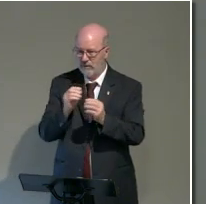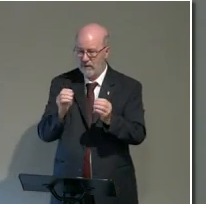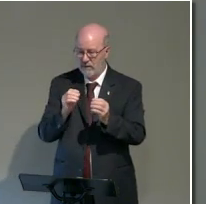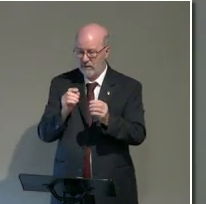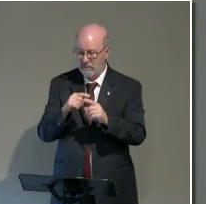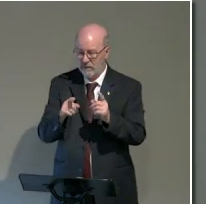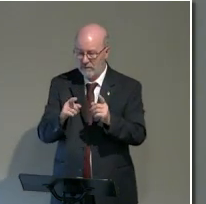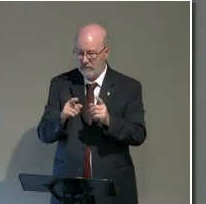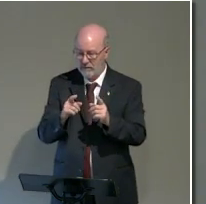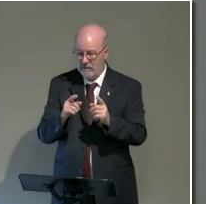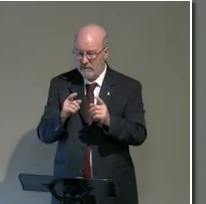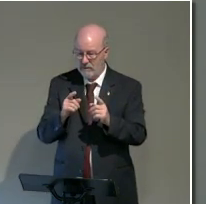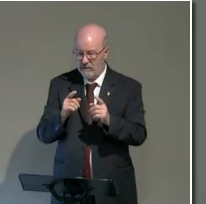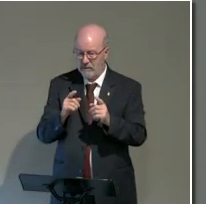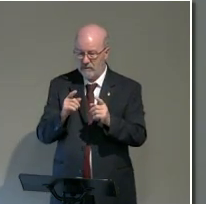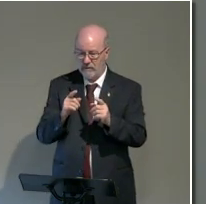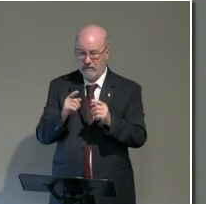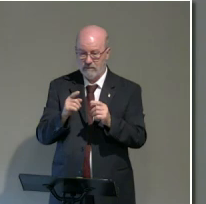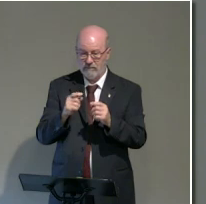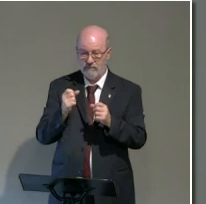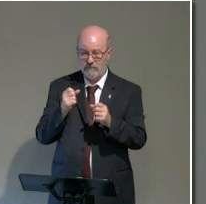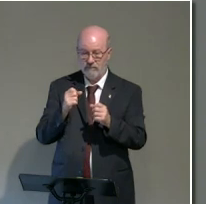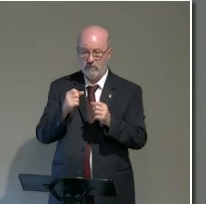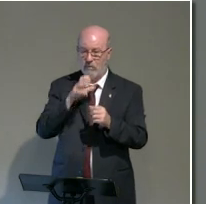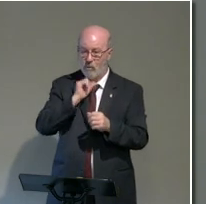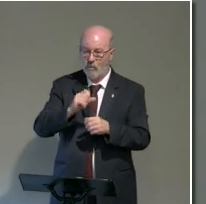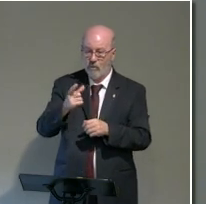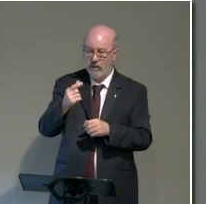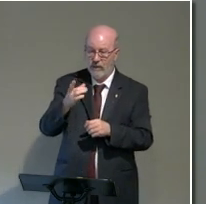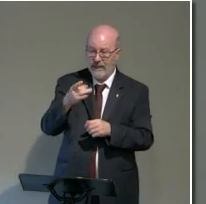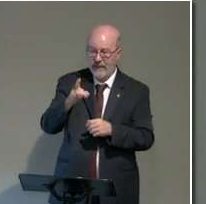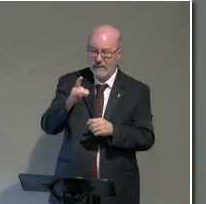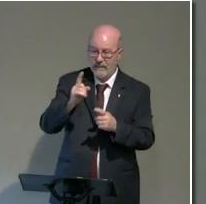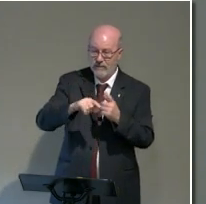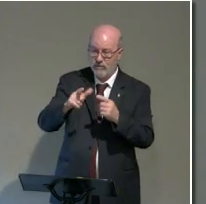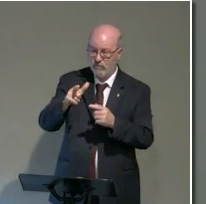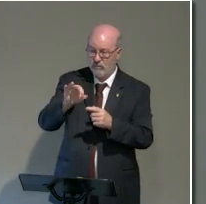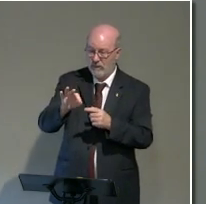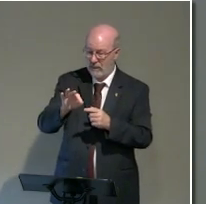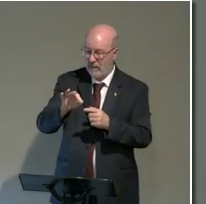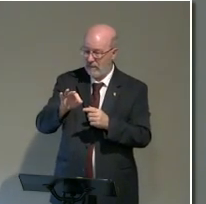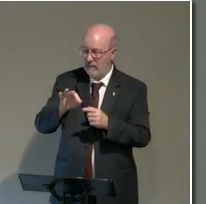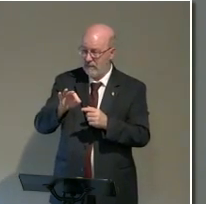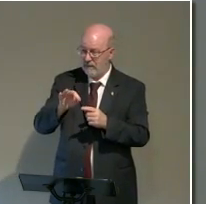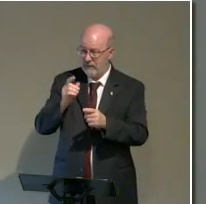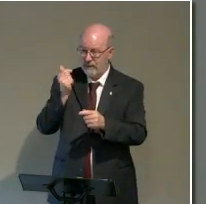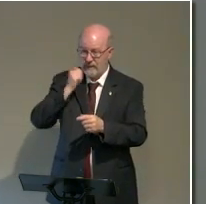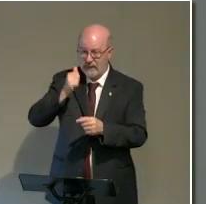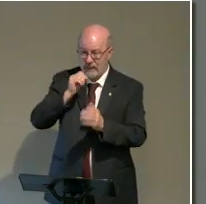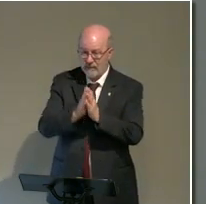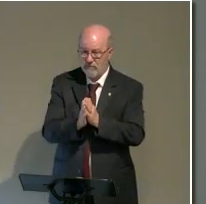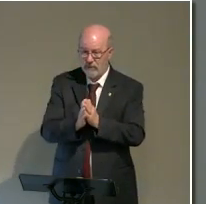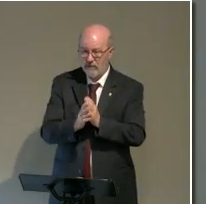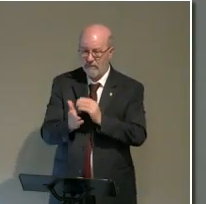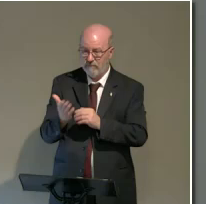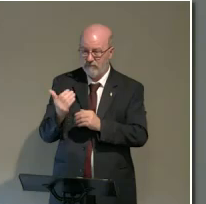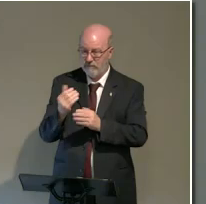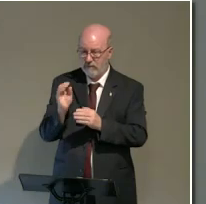But so for ages 18 to 29, okay, daily prayer,